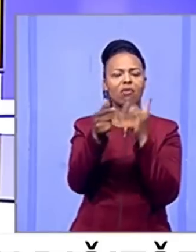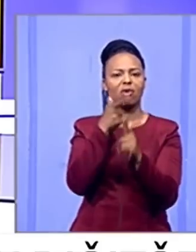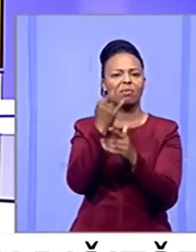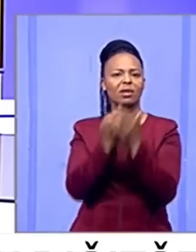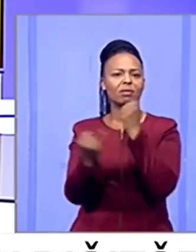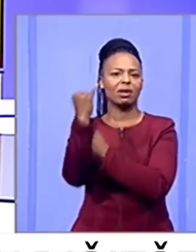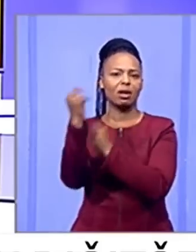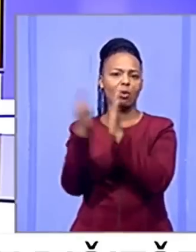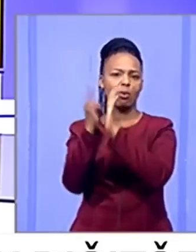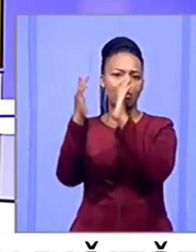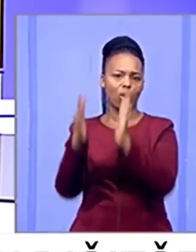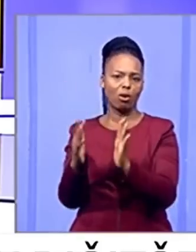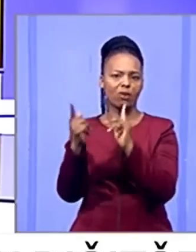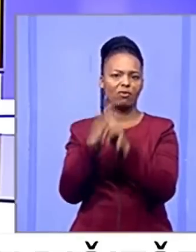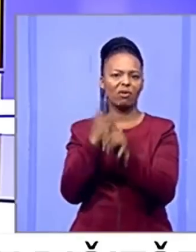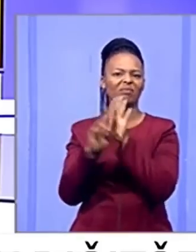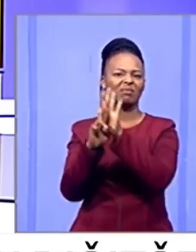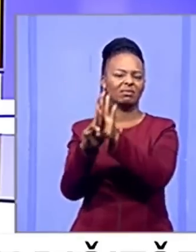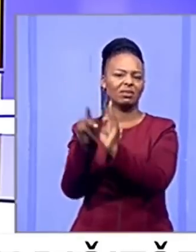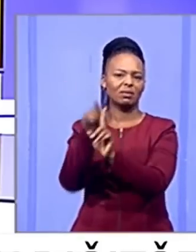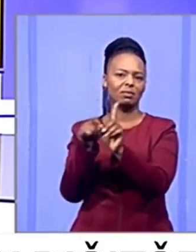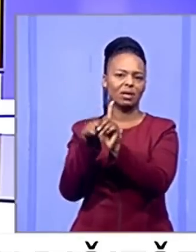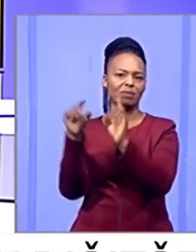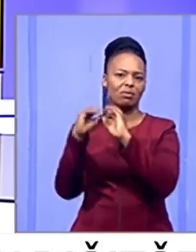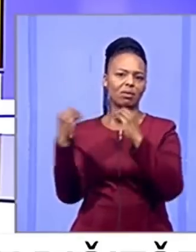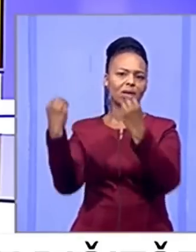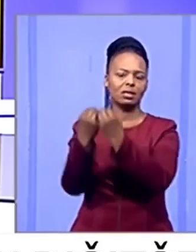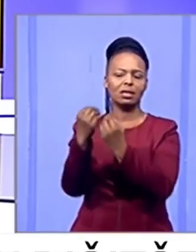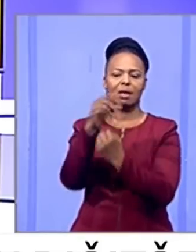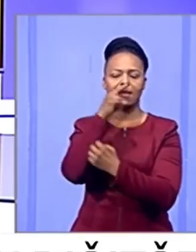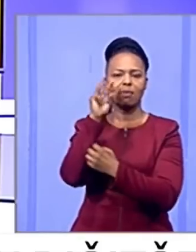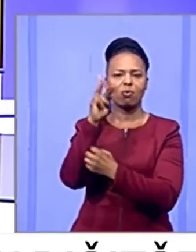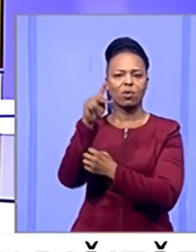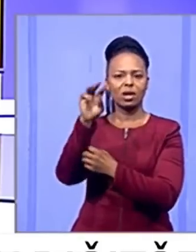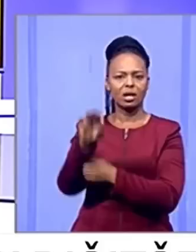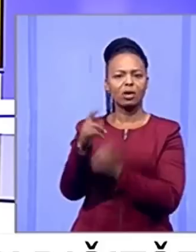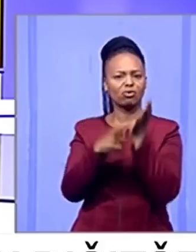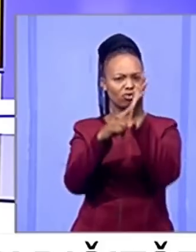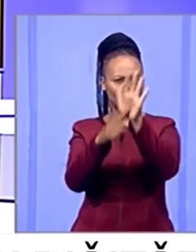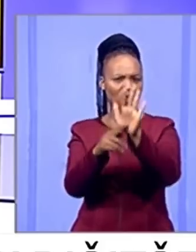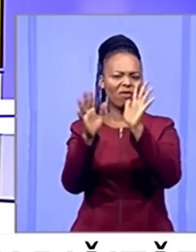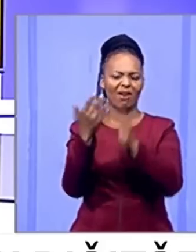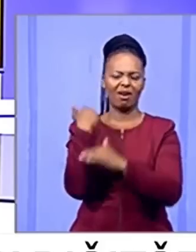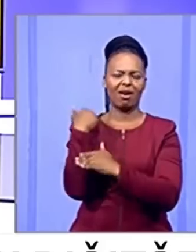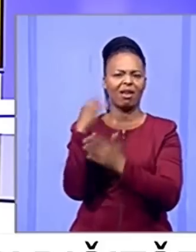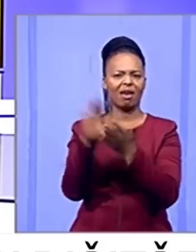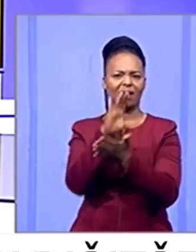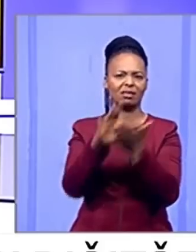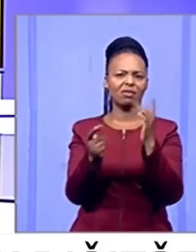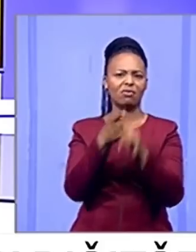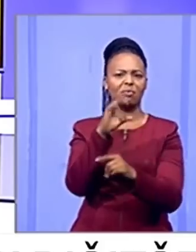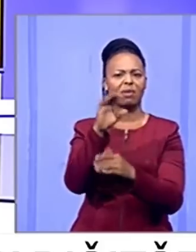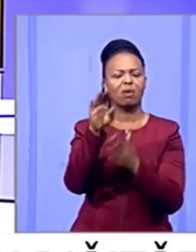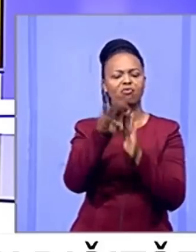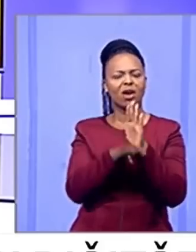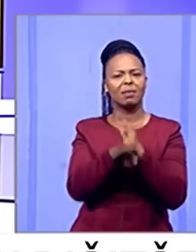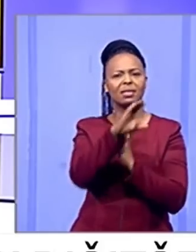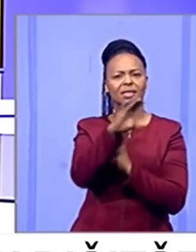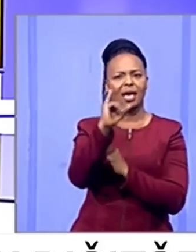wa baetapele ba mokgatlo Willy Madisha le bontšhe gore mokgatlo o phumutšwe go CIPC. Ka go le